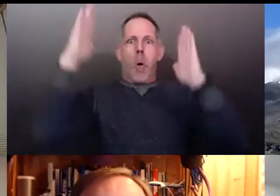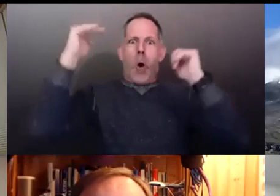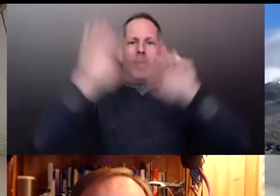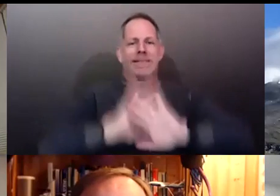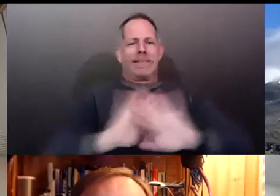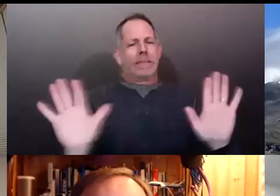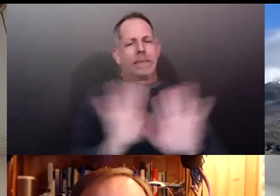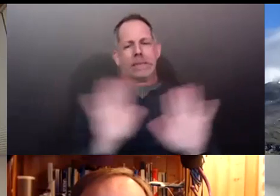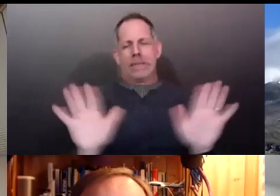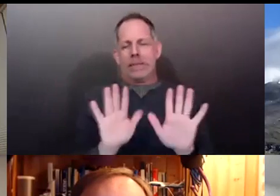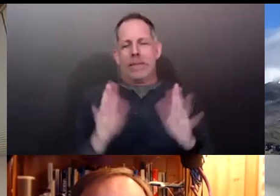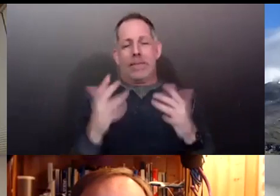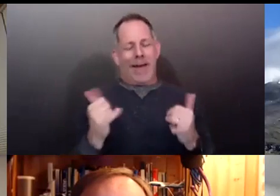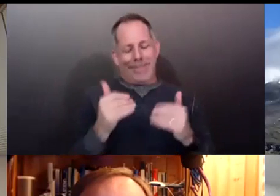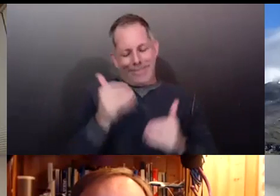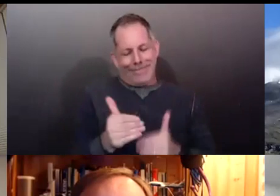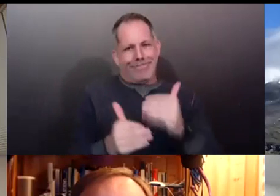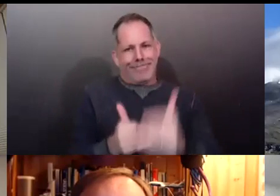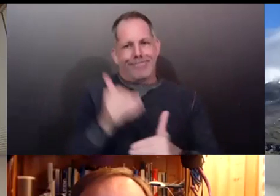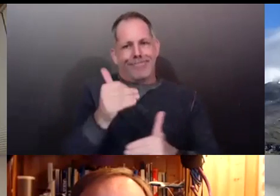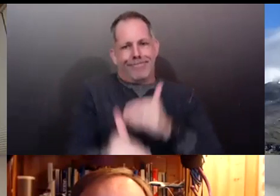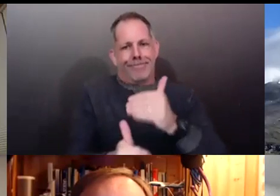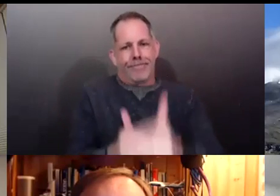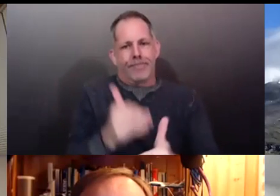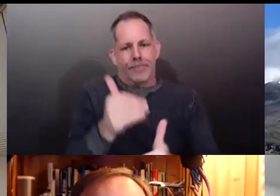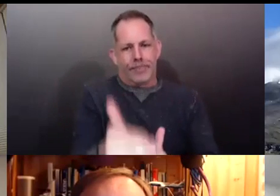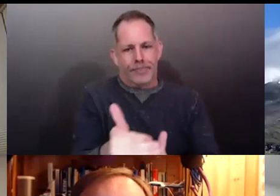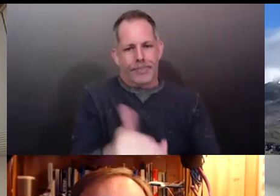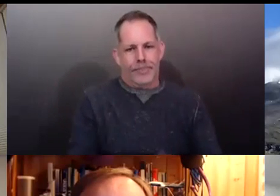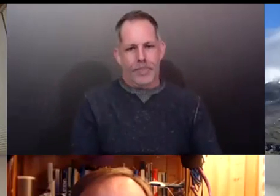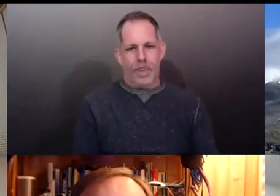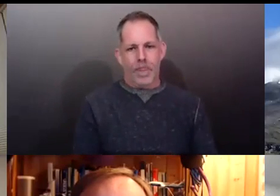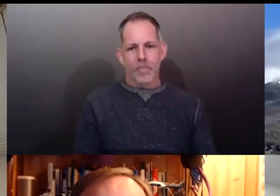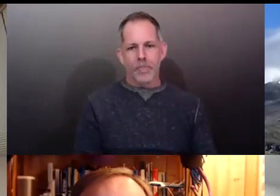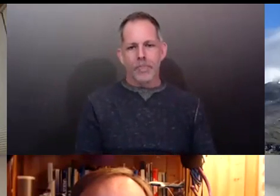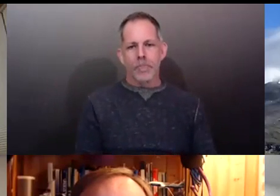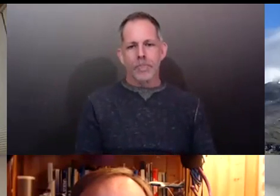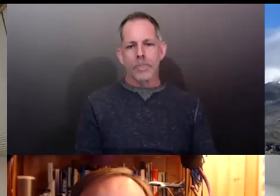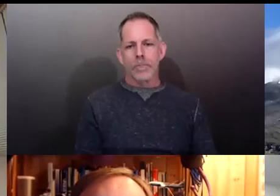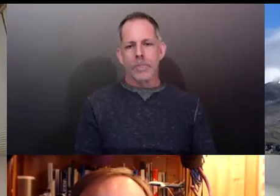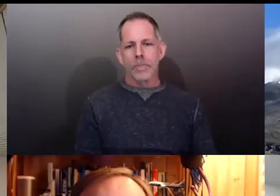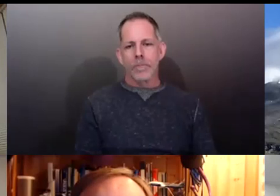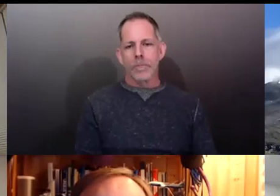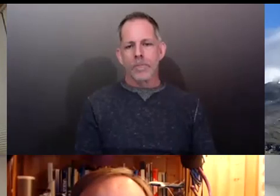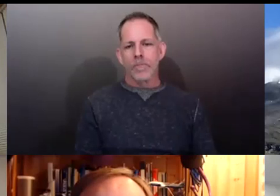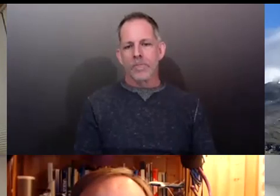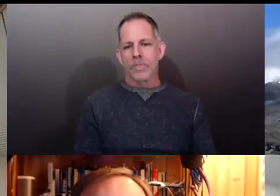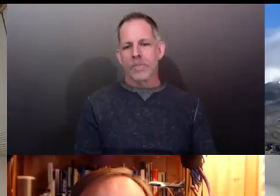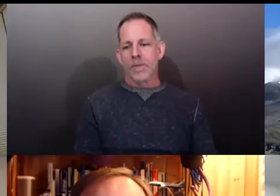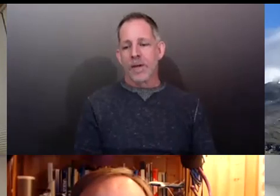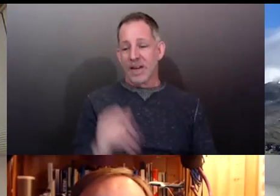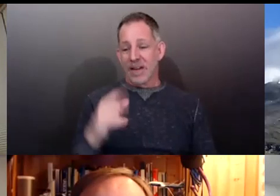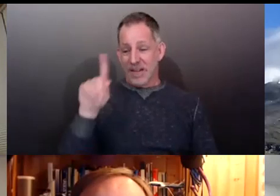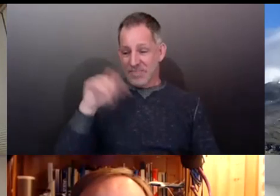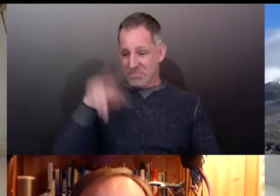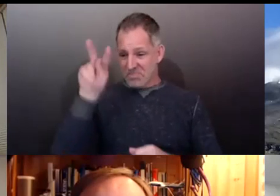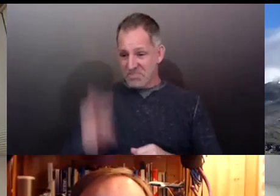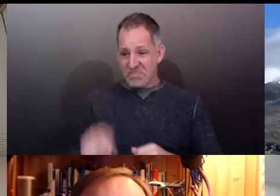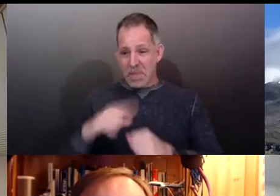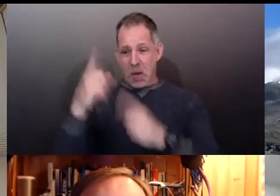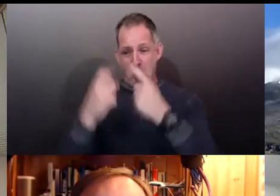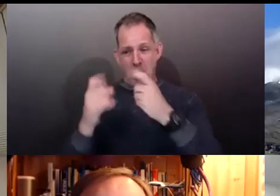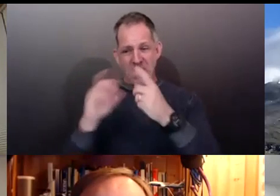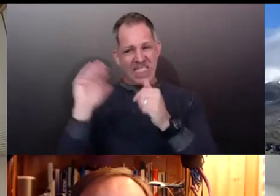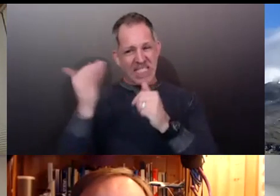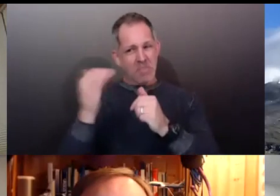Related to that, we did have quite a few questions that all asked a similar topic, which was, given the increased transmission and now